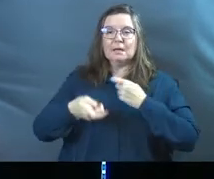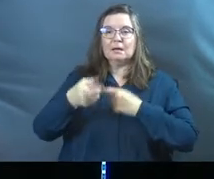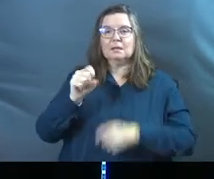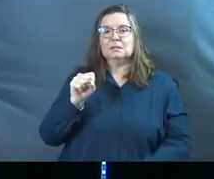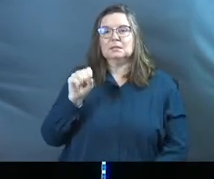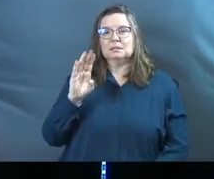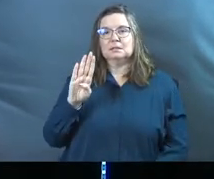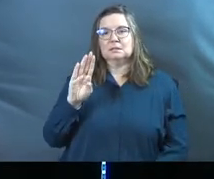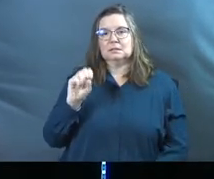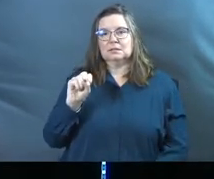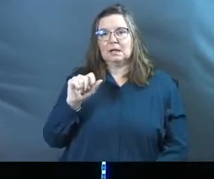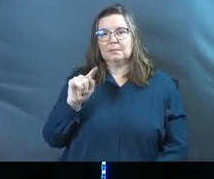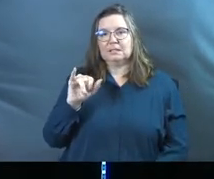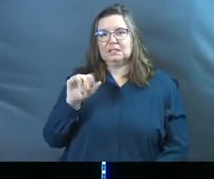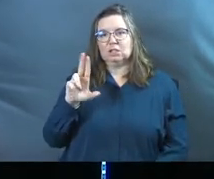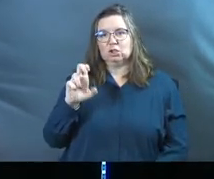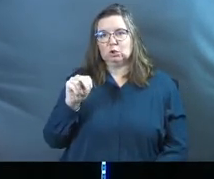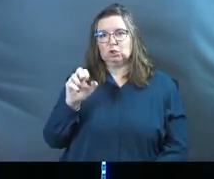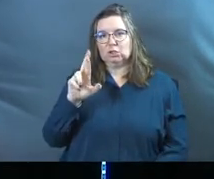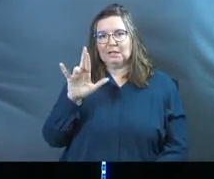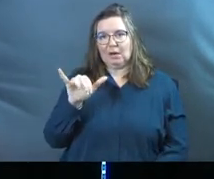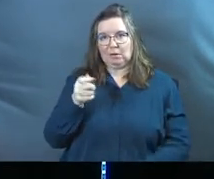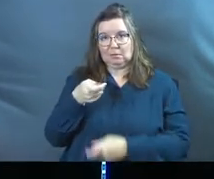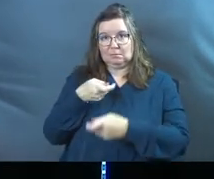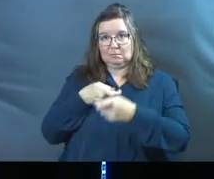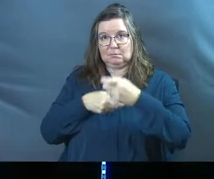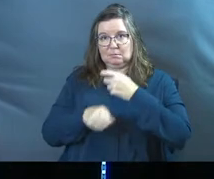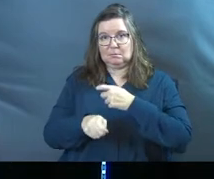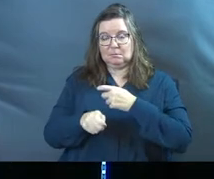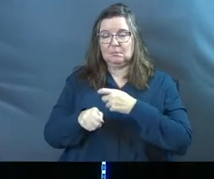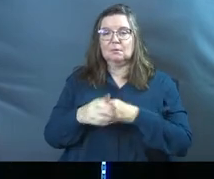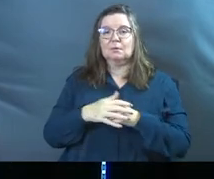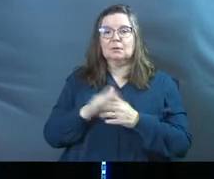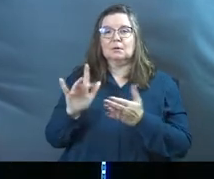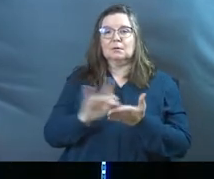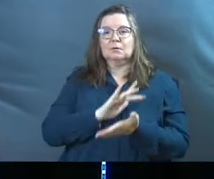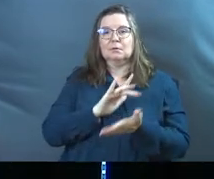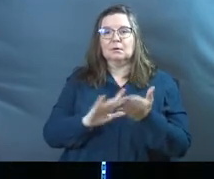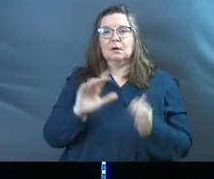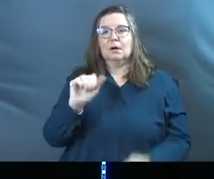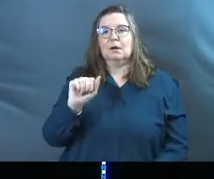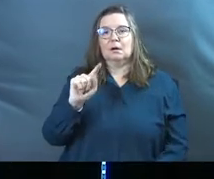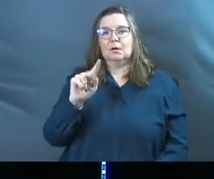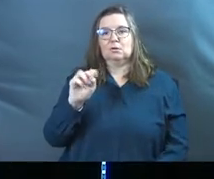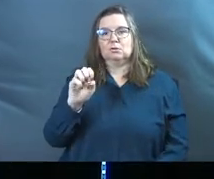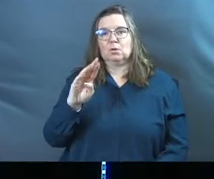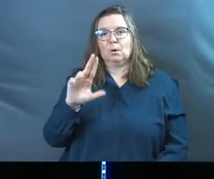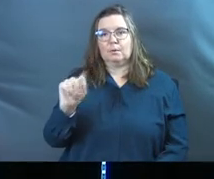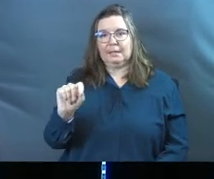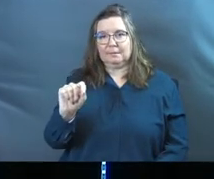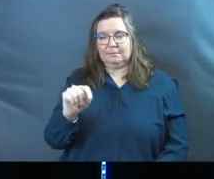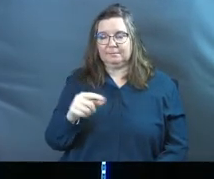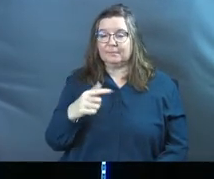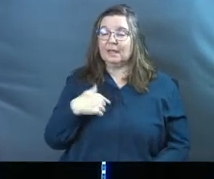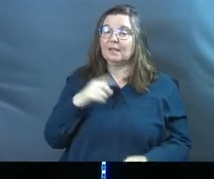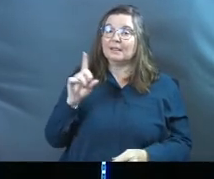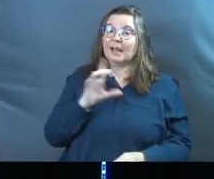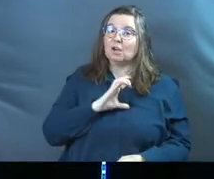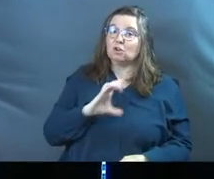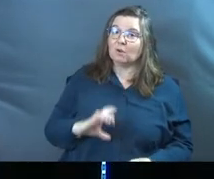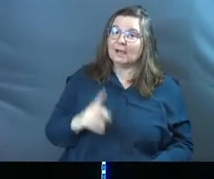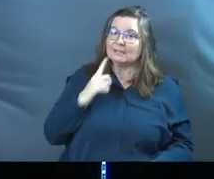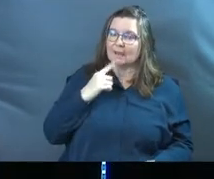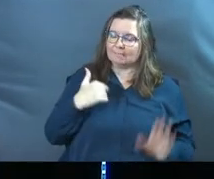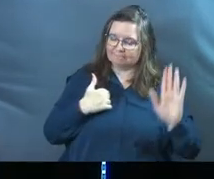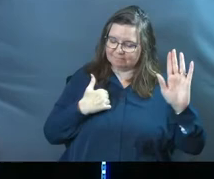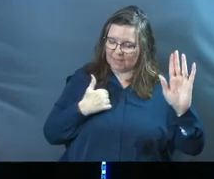Substitutionary atonement is what our Lord did when he went on the cross and he died for our sins. And he said, I will die and I will suffer so